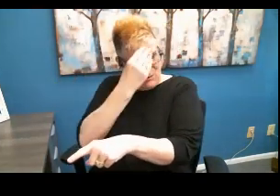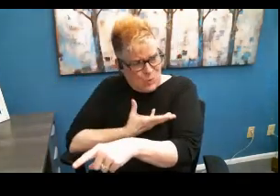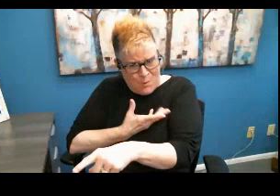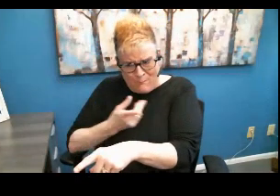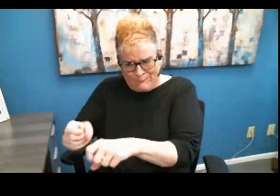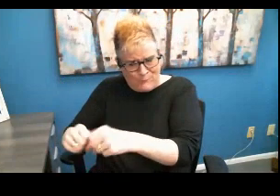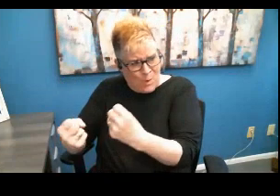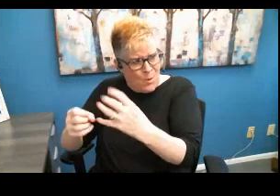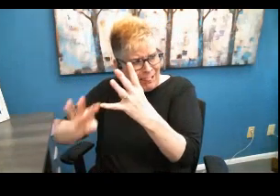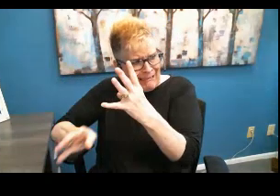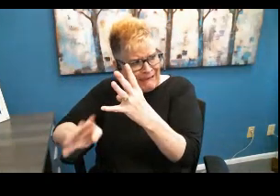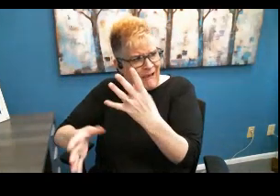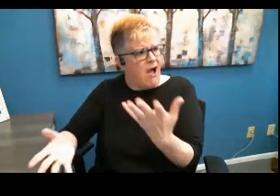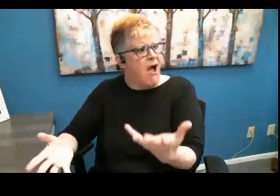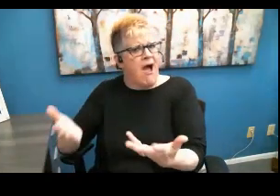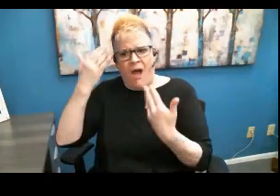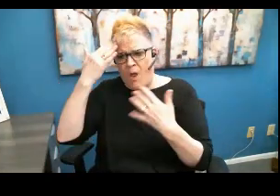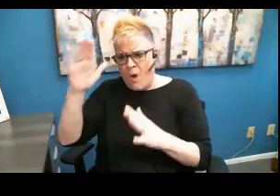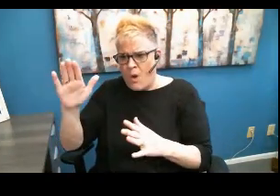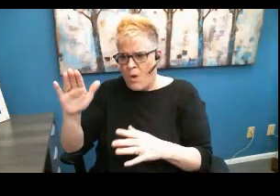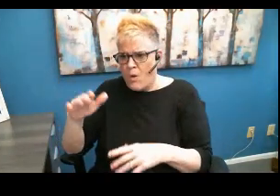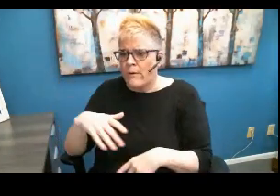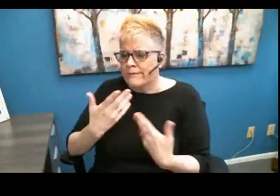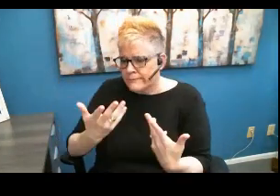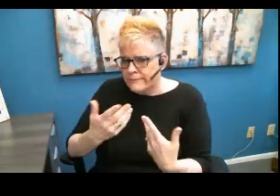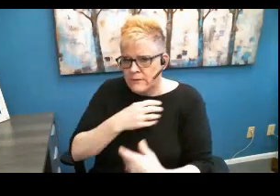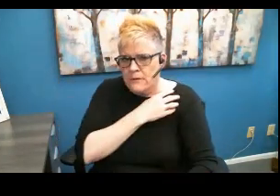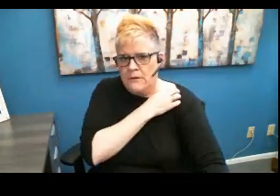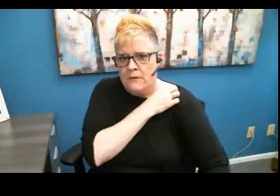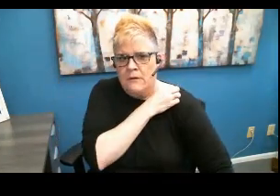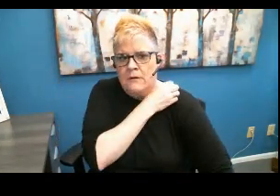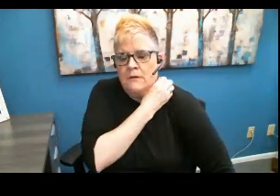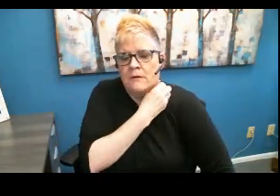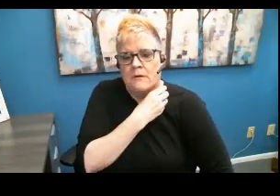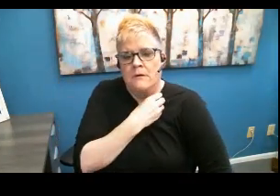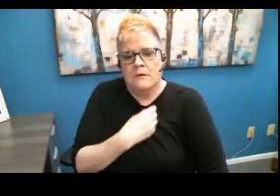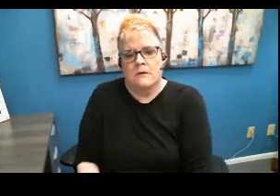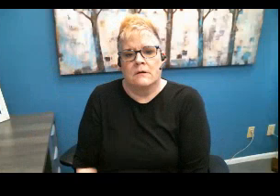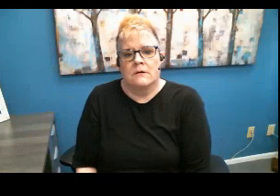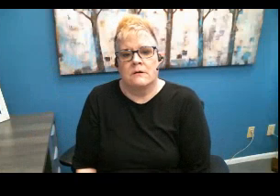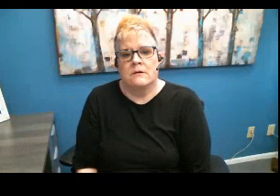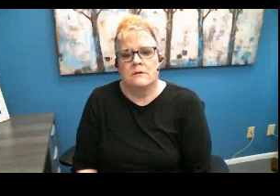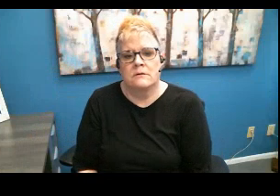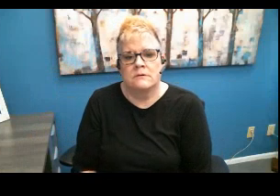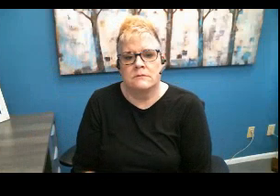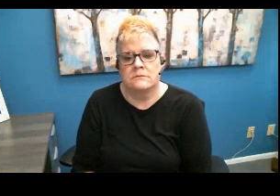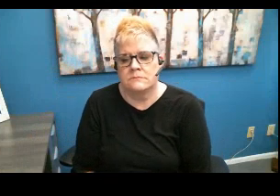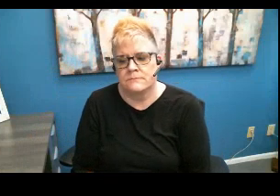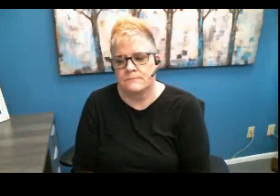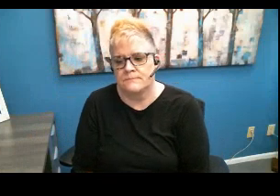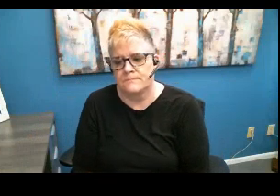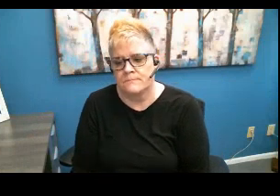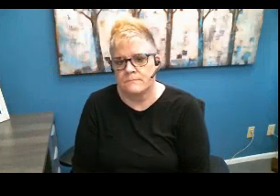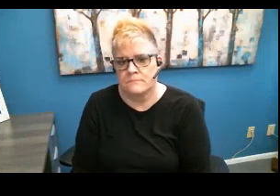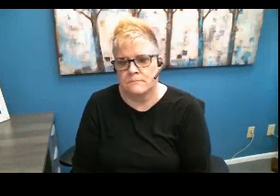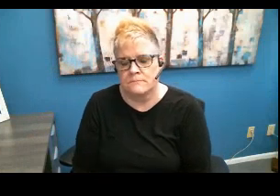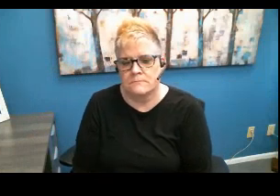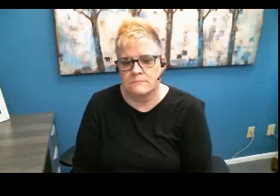is specifically looking at it. I just quickly too, I go through the last bit here. You know, we have